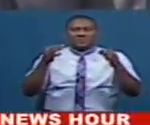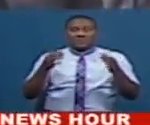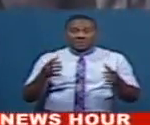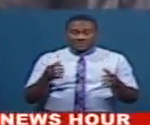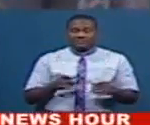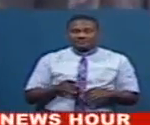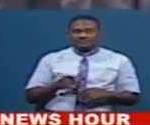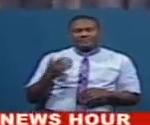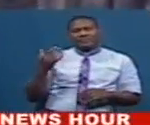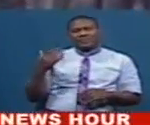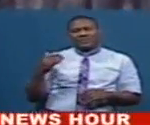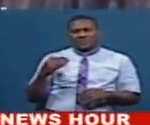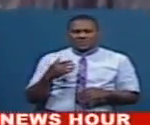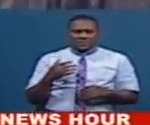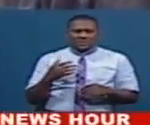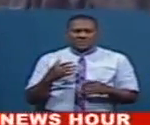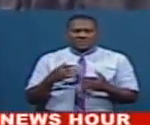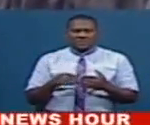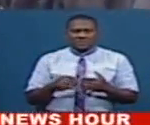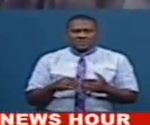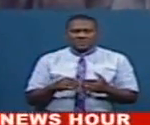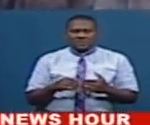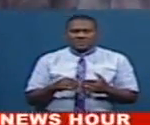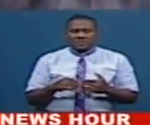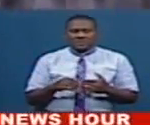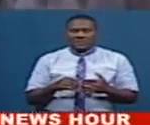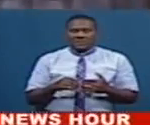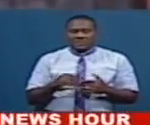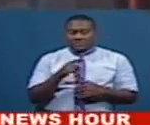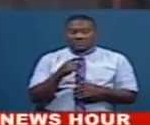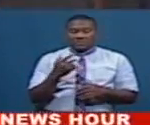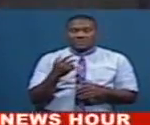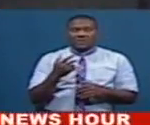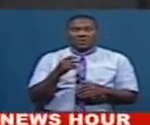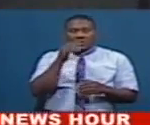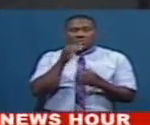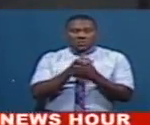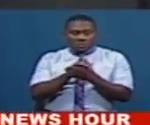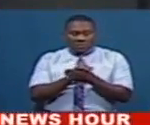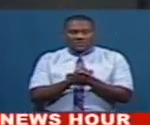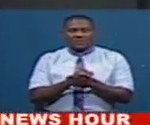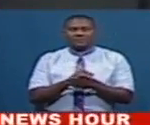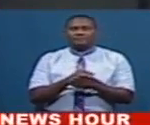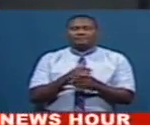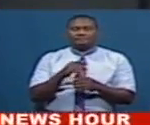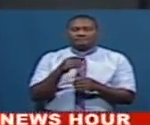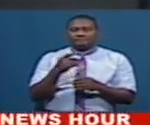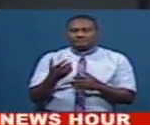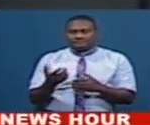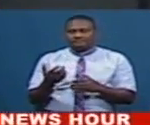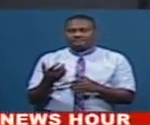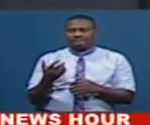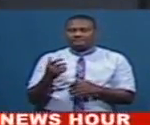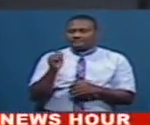General. There were tributes by the former Chief of Defence Staff, Lieutenant General Joseph Boache Dankwa, the wife, Mrs. Rosemond Appiah